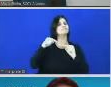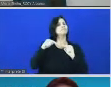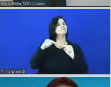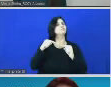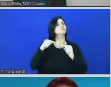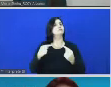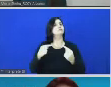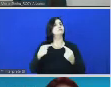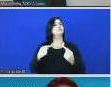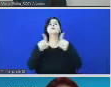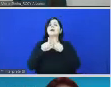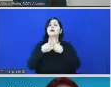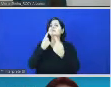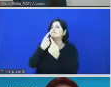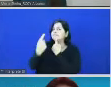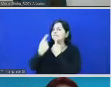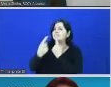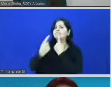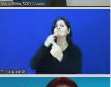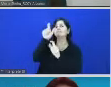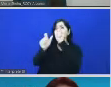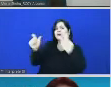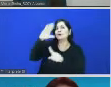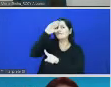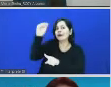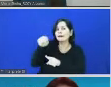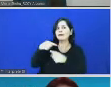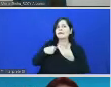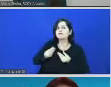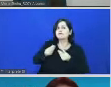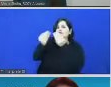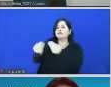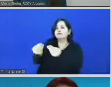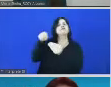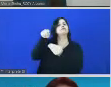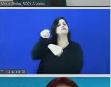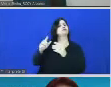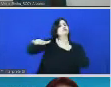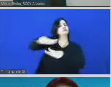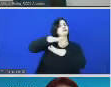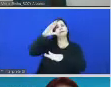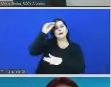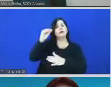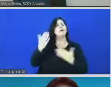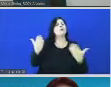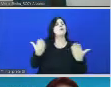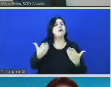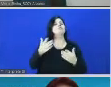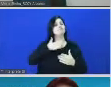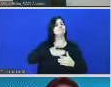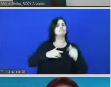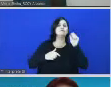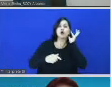table, because equality is for everyone, no matter gender, no matter sexual orientation, no matter